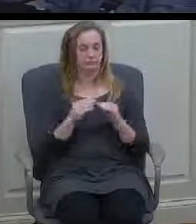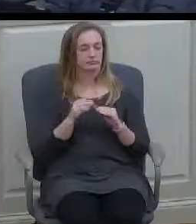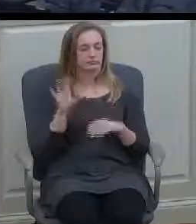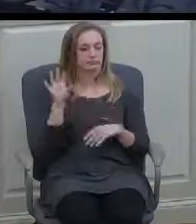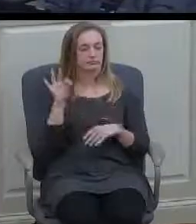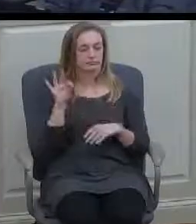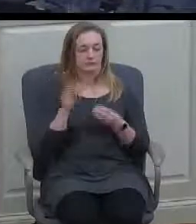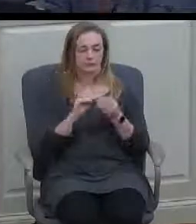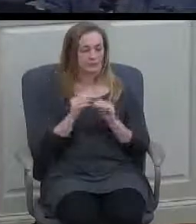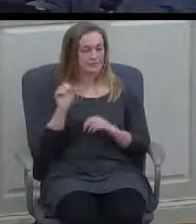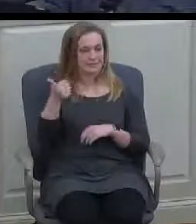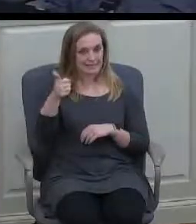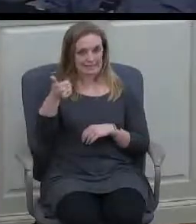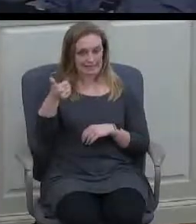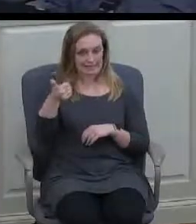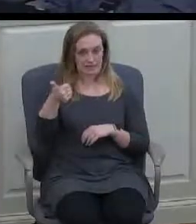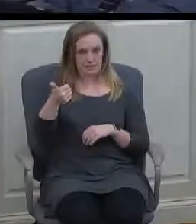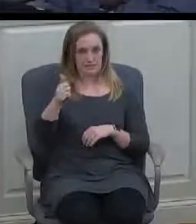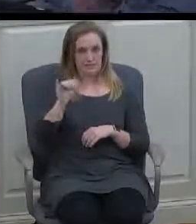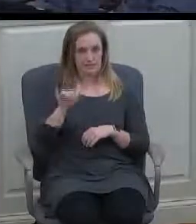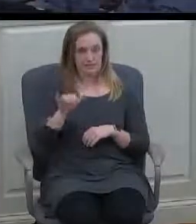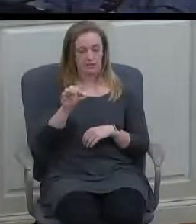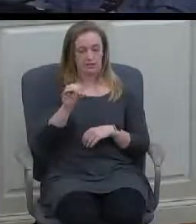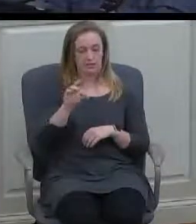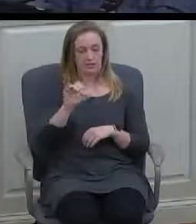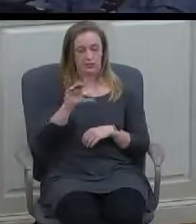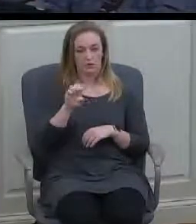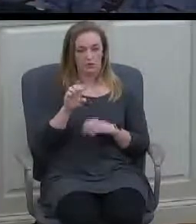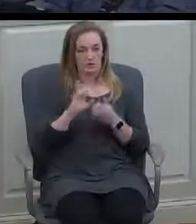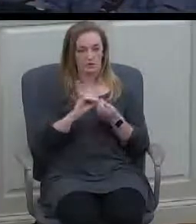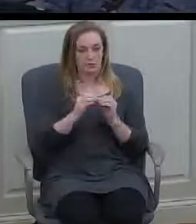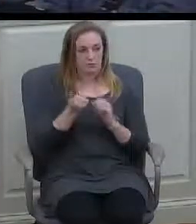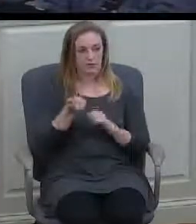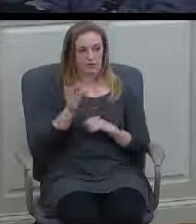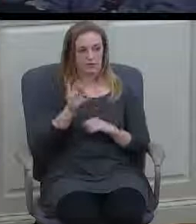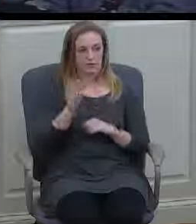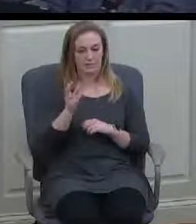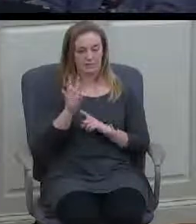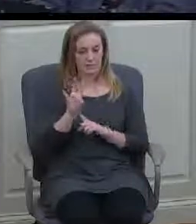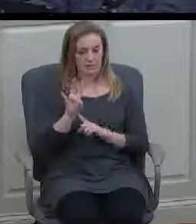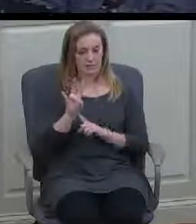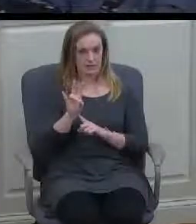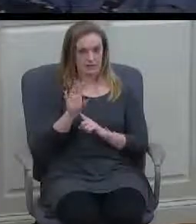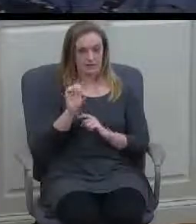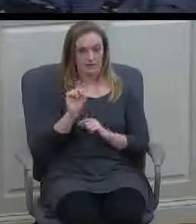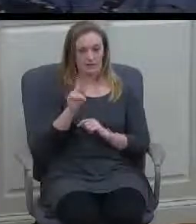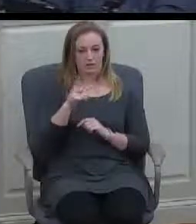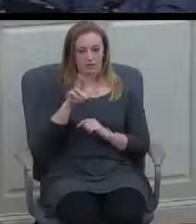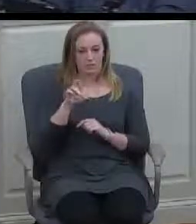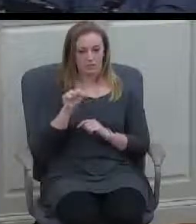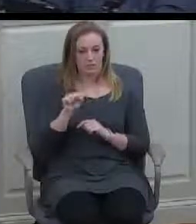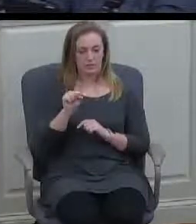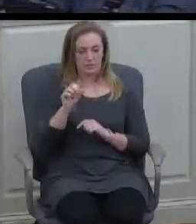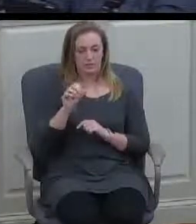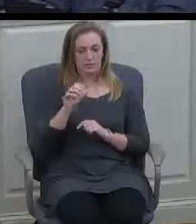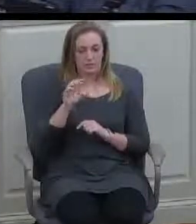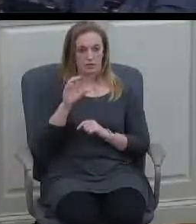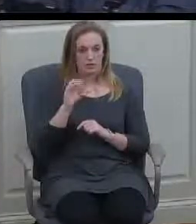Item 10, I'm sorry, is the ordinance number 1967, surplus of Old Fackler